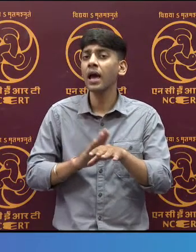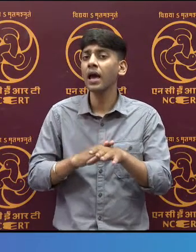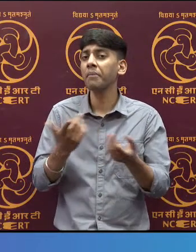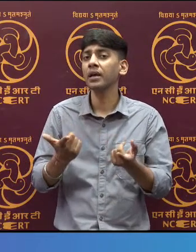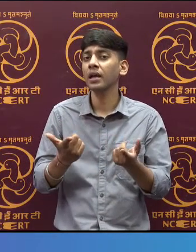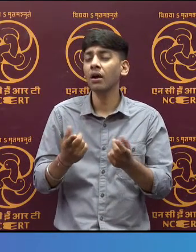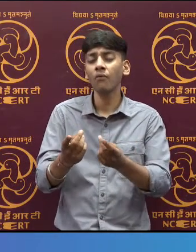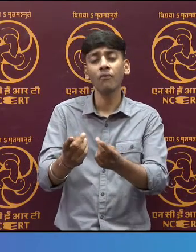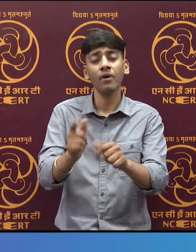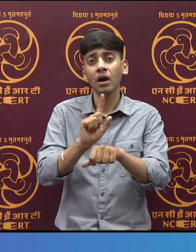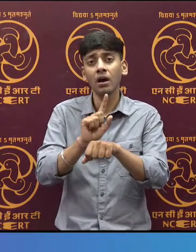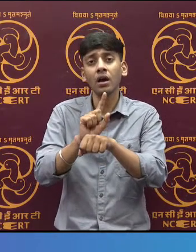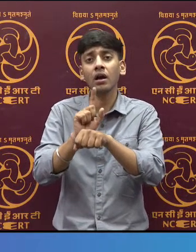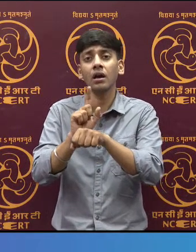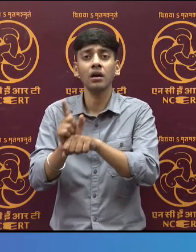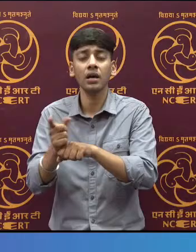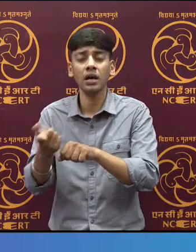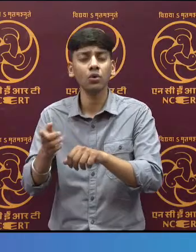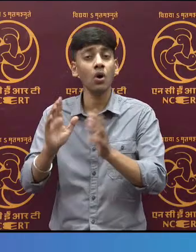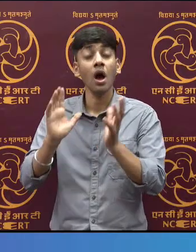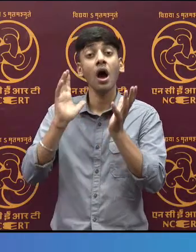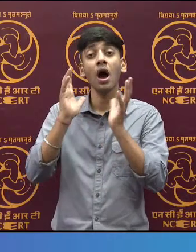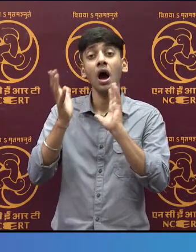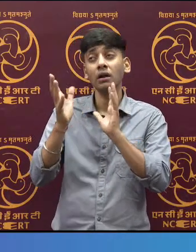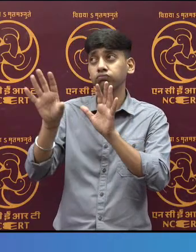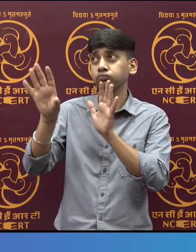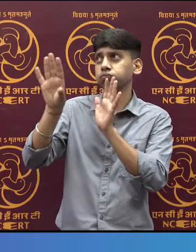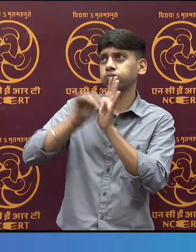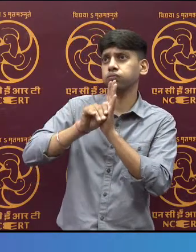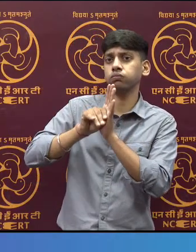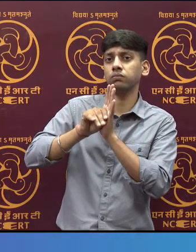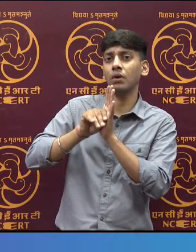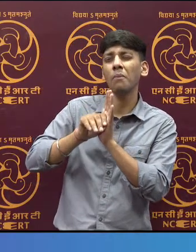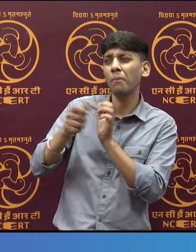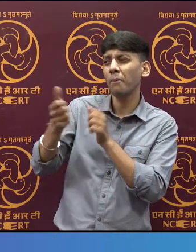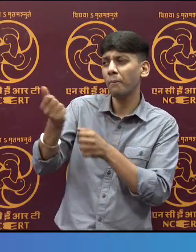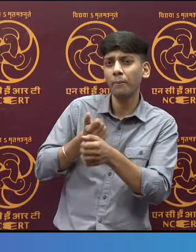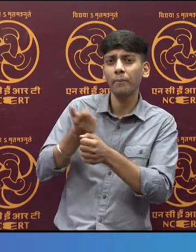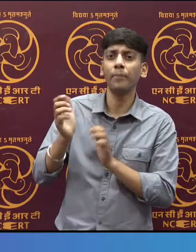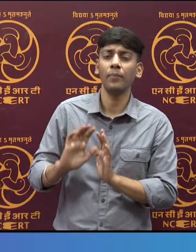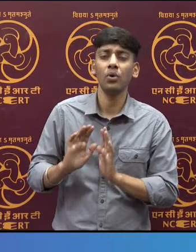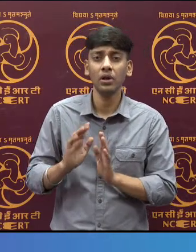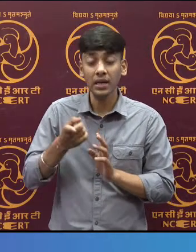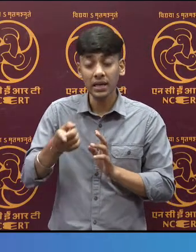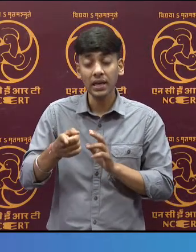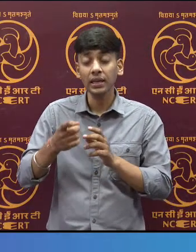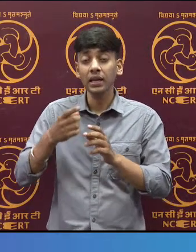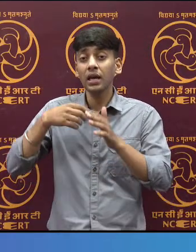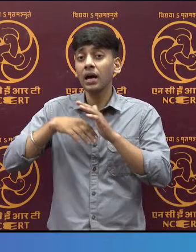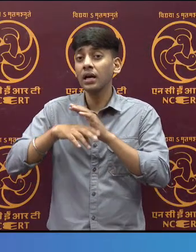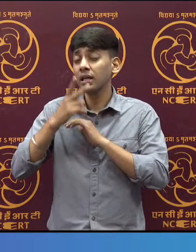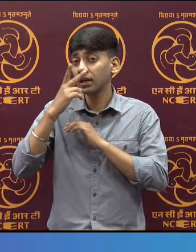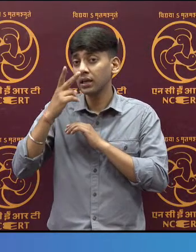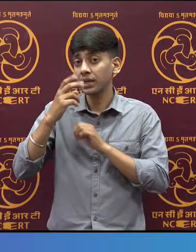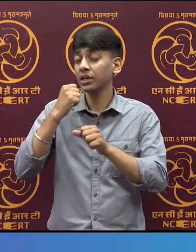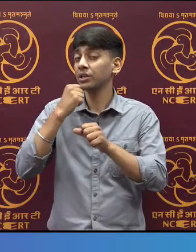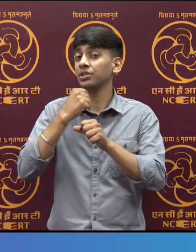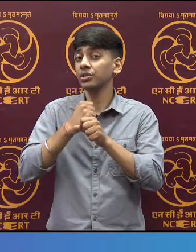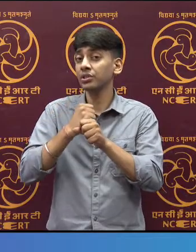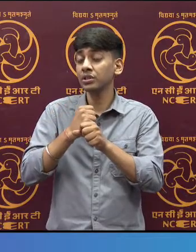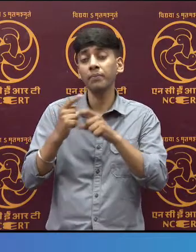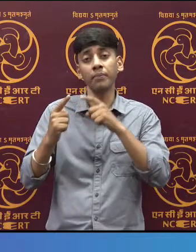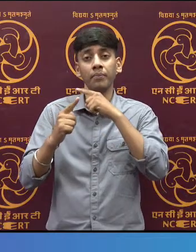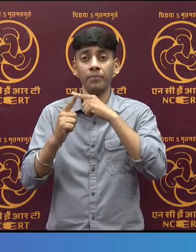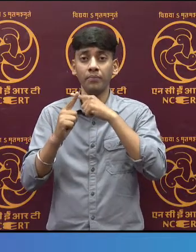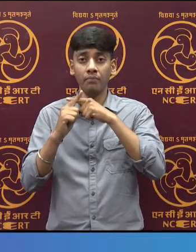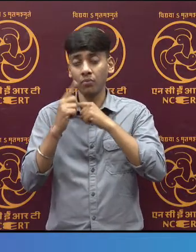acceleration, its speed is increasing because yes. Earth is attracting the it, pulling object. it towards itself. Yes. So in that case, we have to take G as positive.